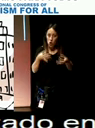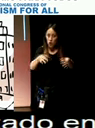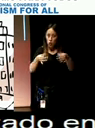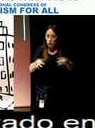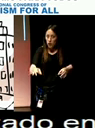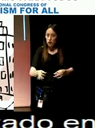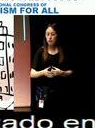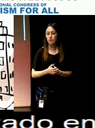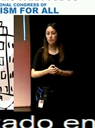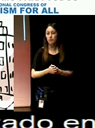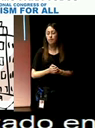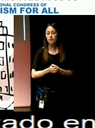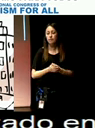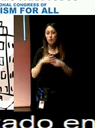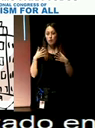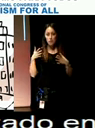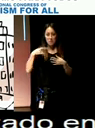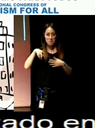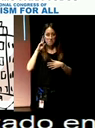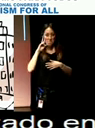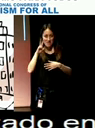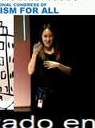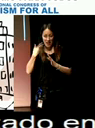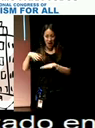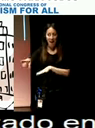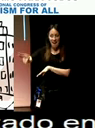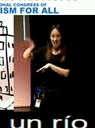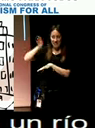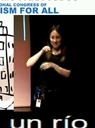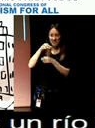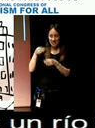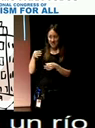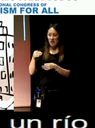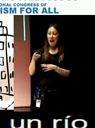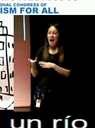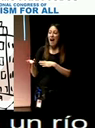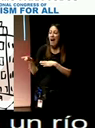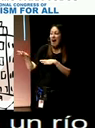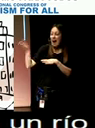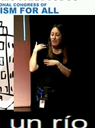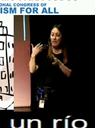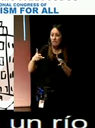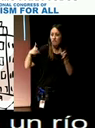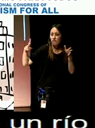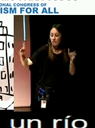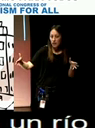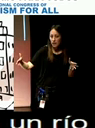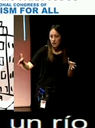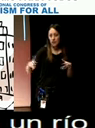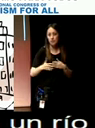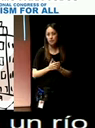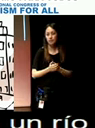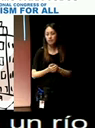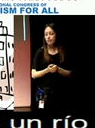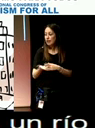you'll understand what was at the ancient times by baptizing over there.